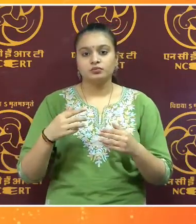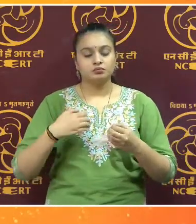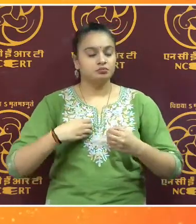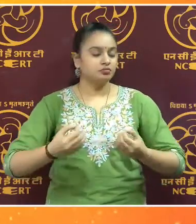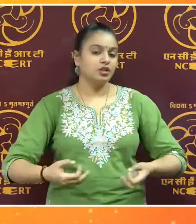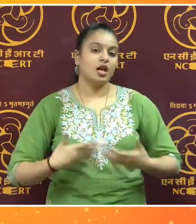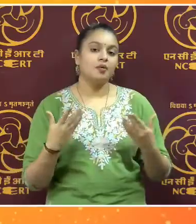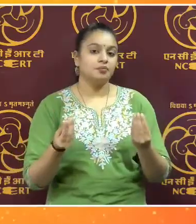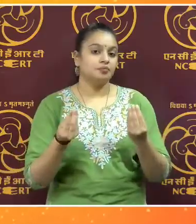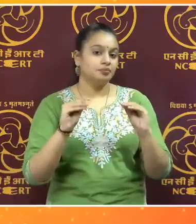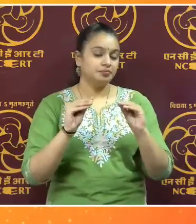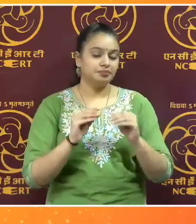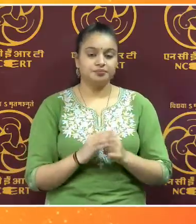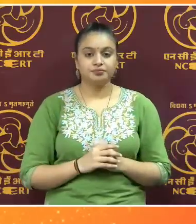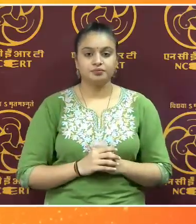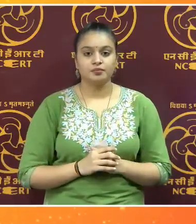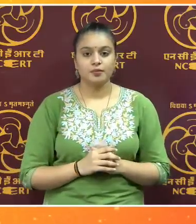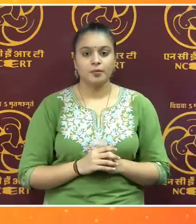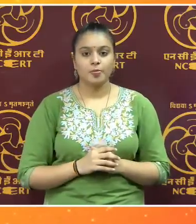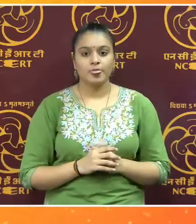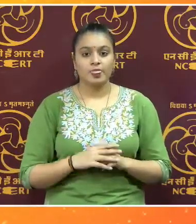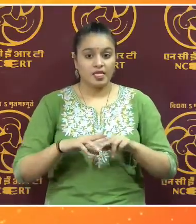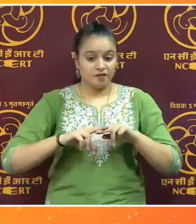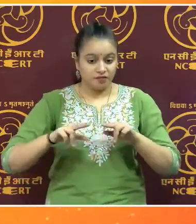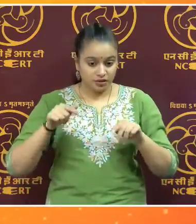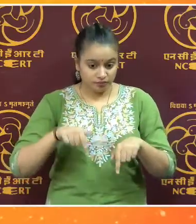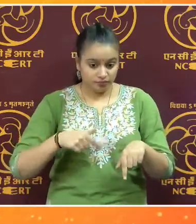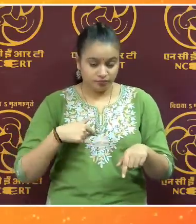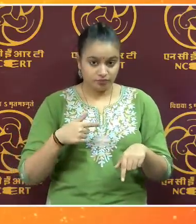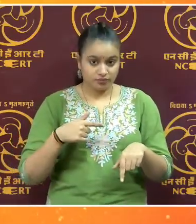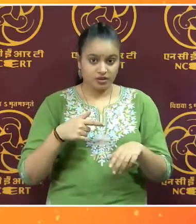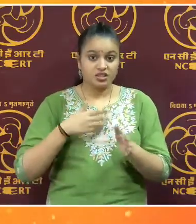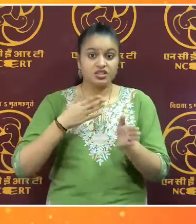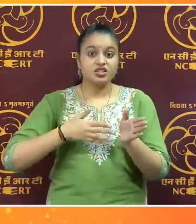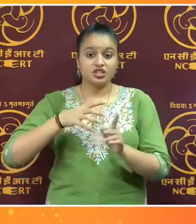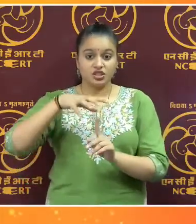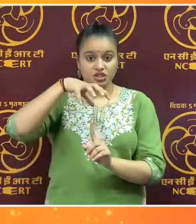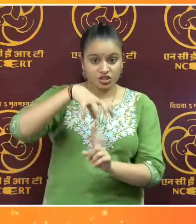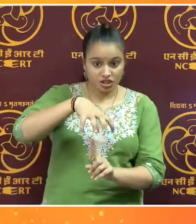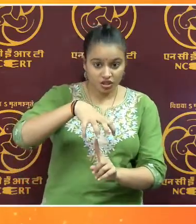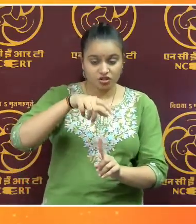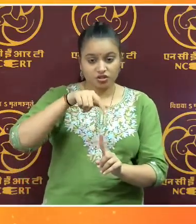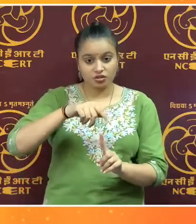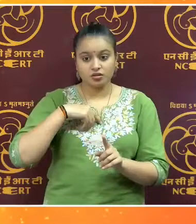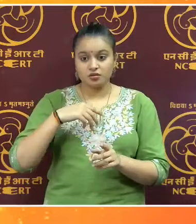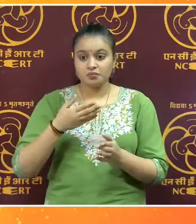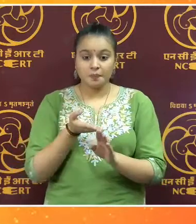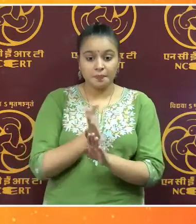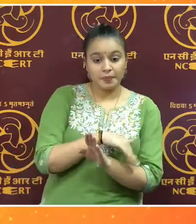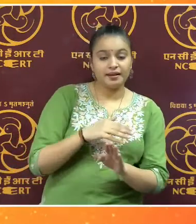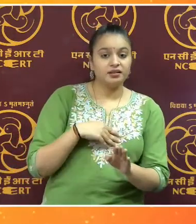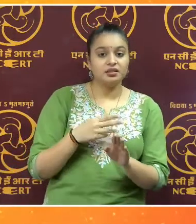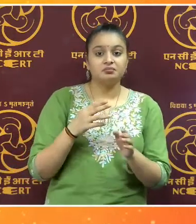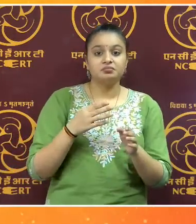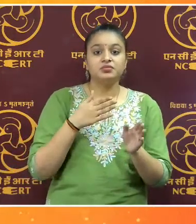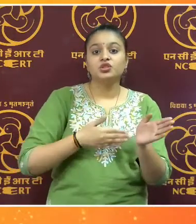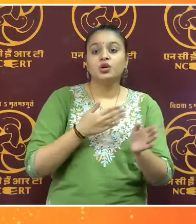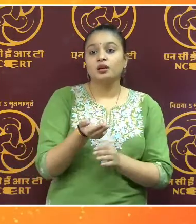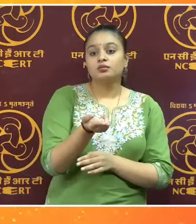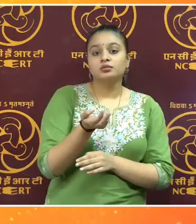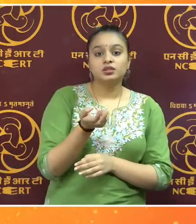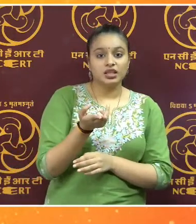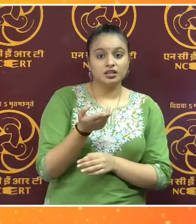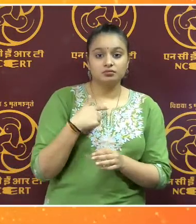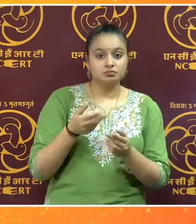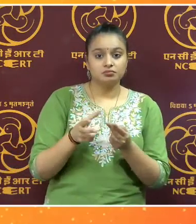happy with that. Finally, I'm at the station. I have never bought a ticket before in my life. I don't know what to